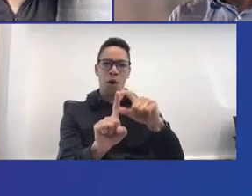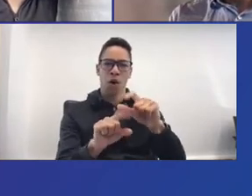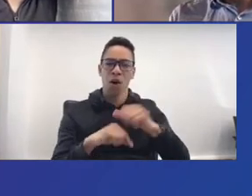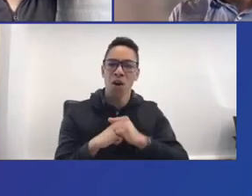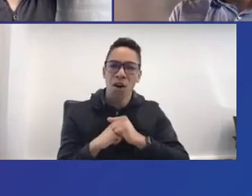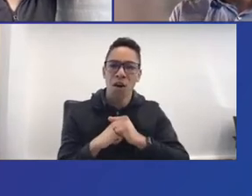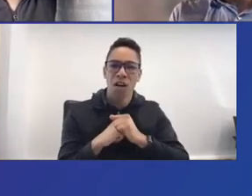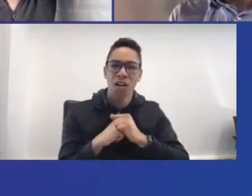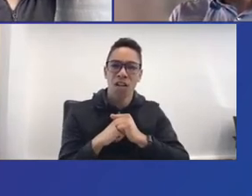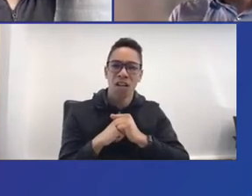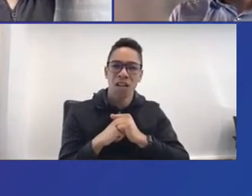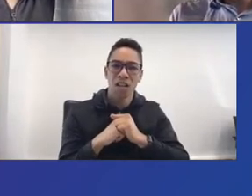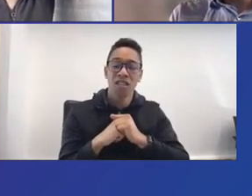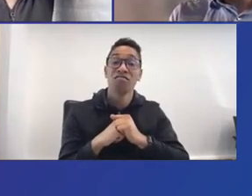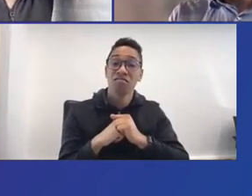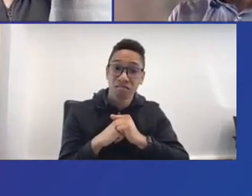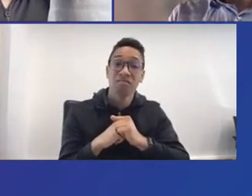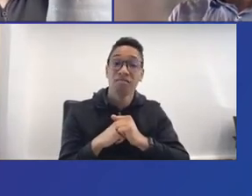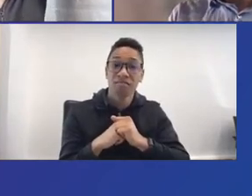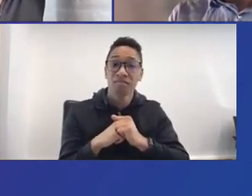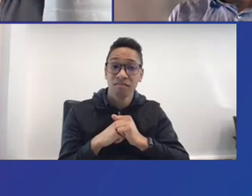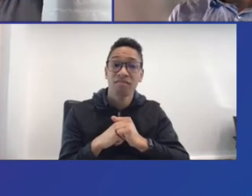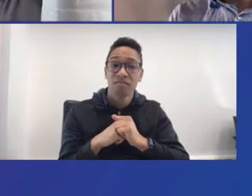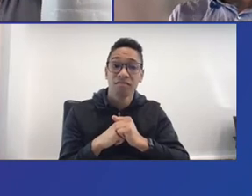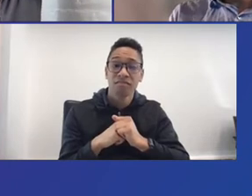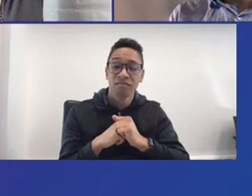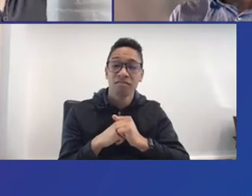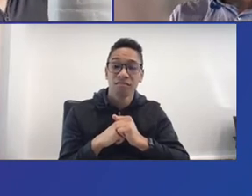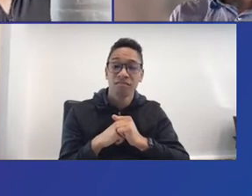And it is like,